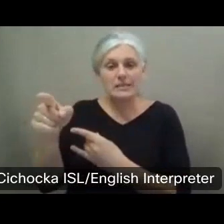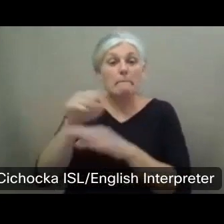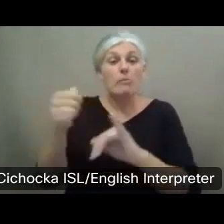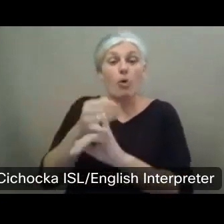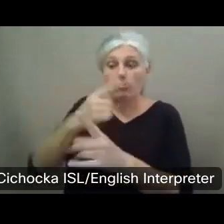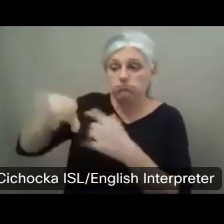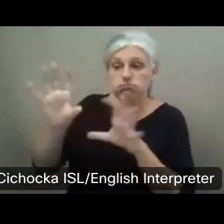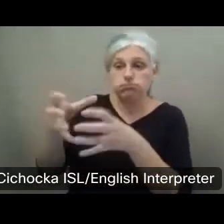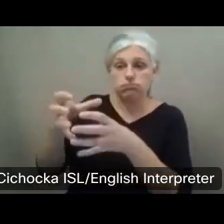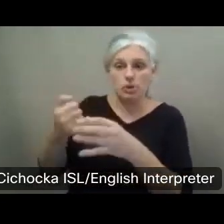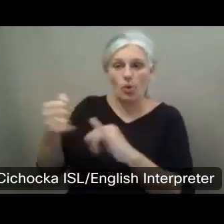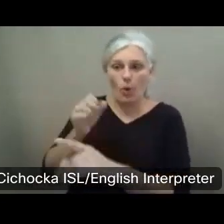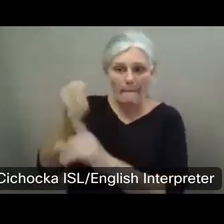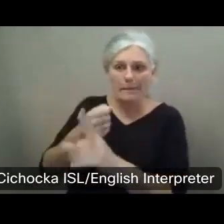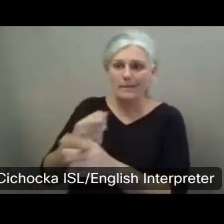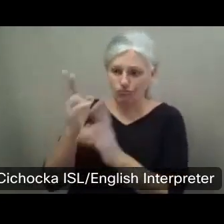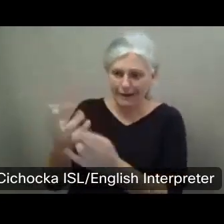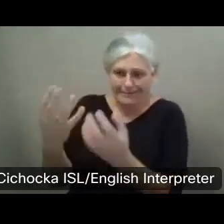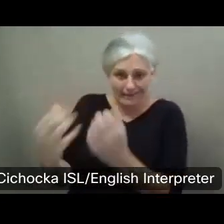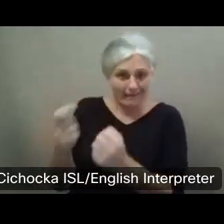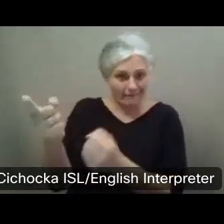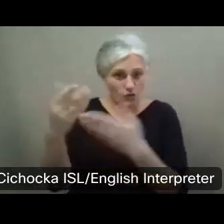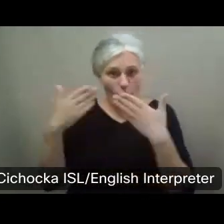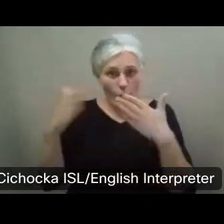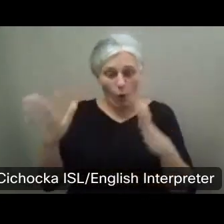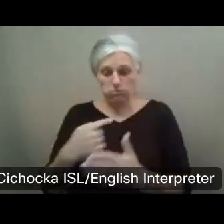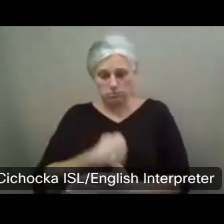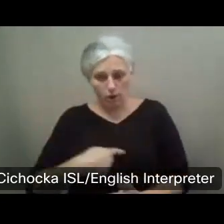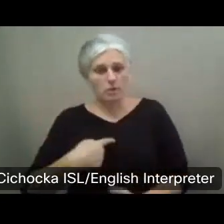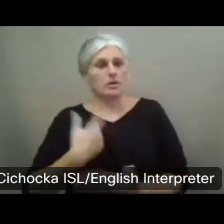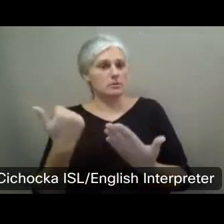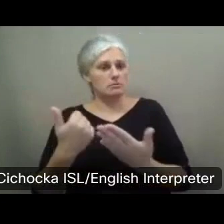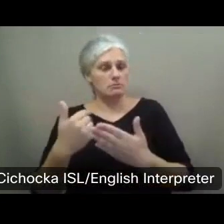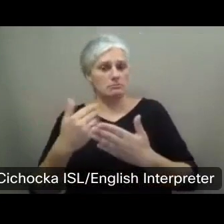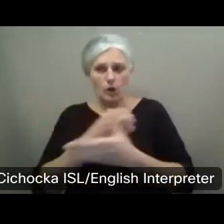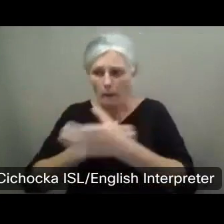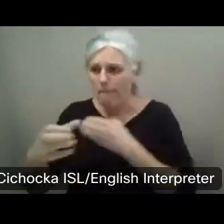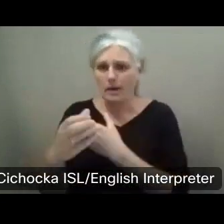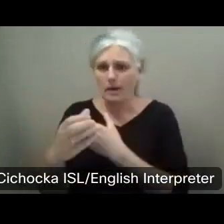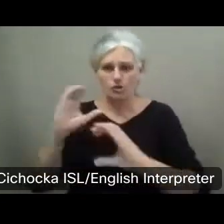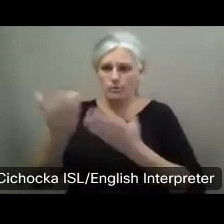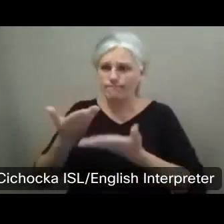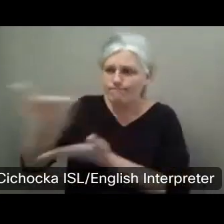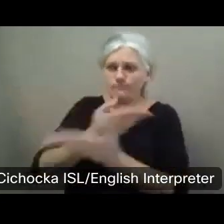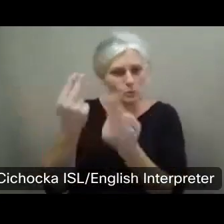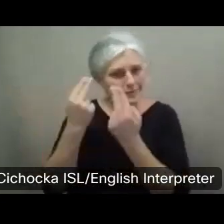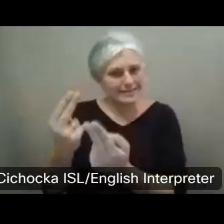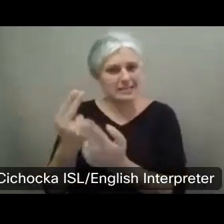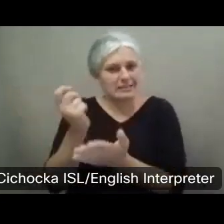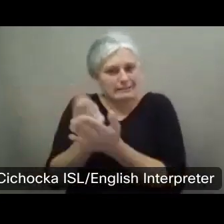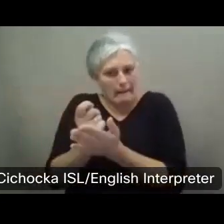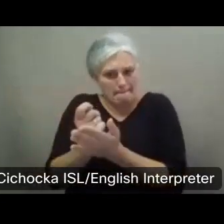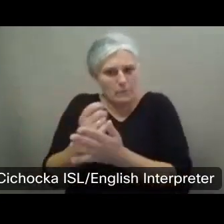are impacted are entitled to that open, honest and compassionate communication, and in a timely manner.